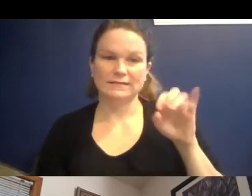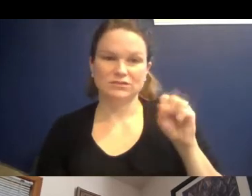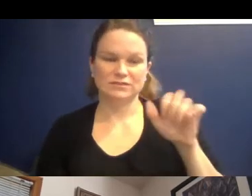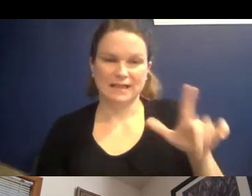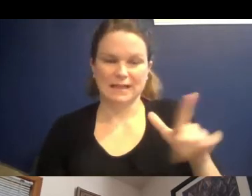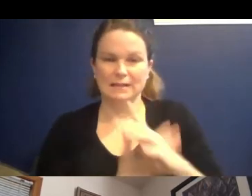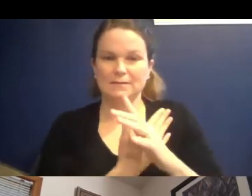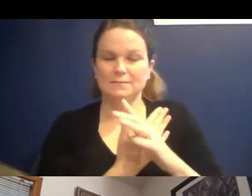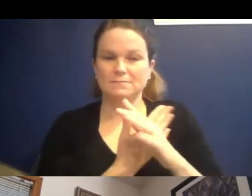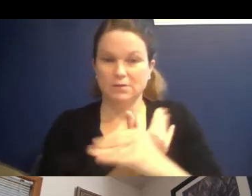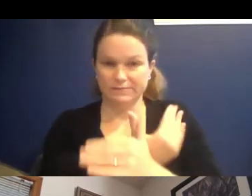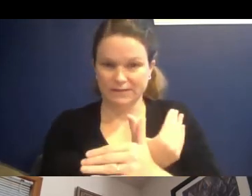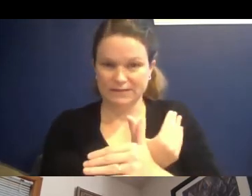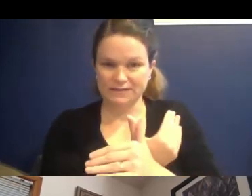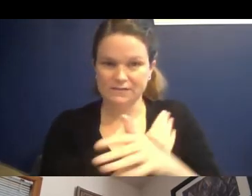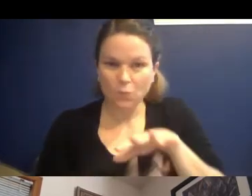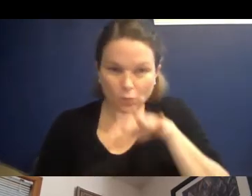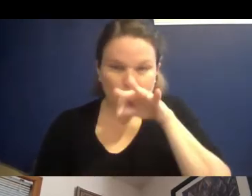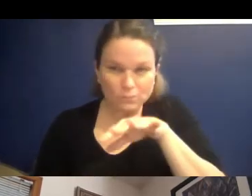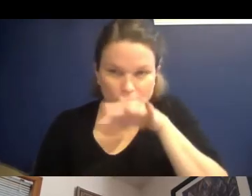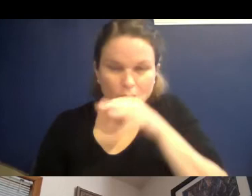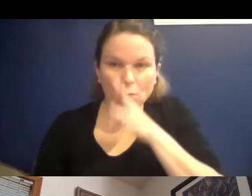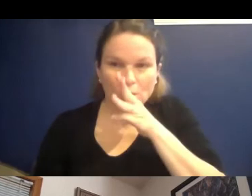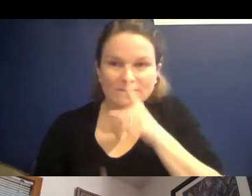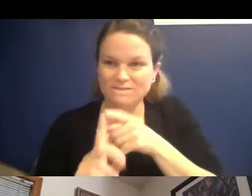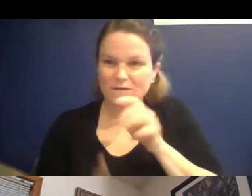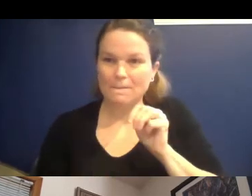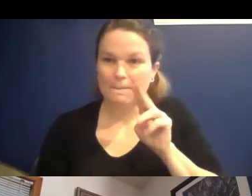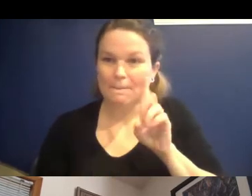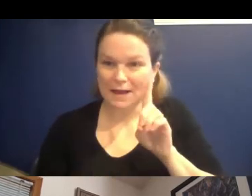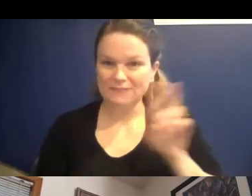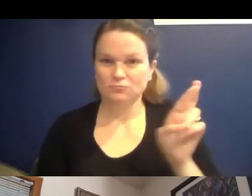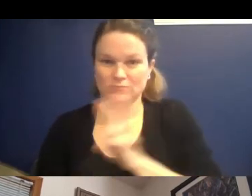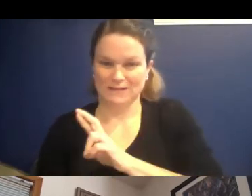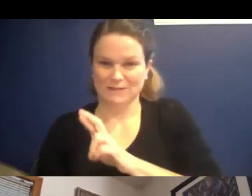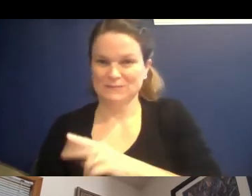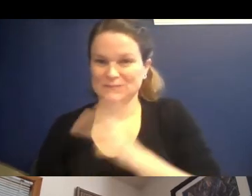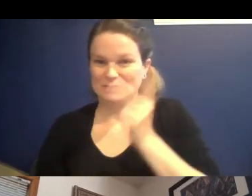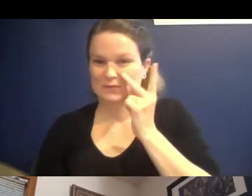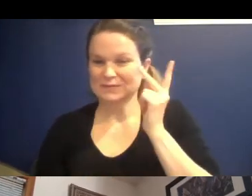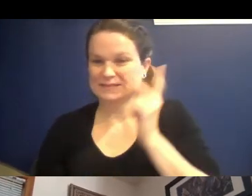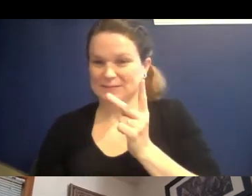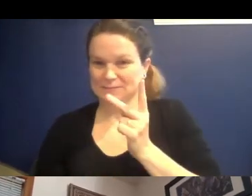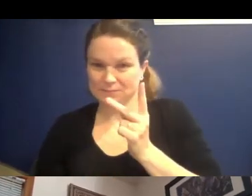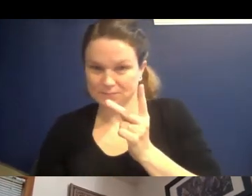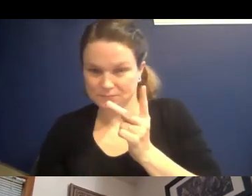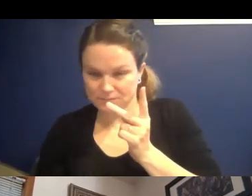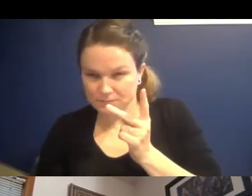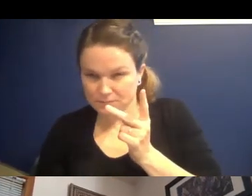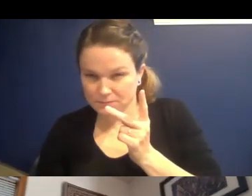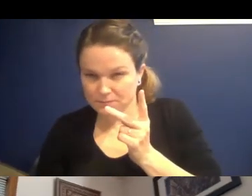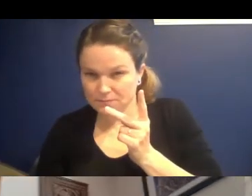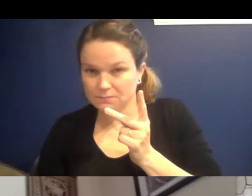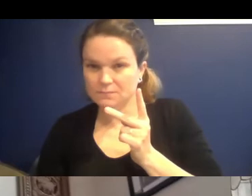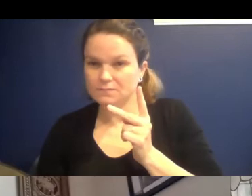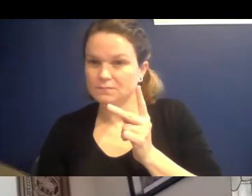butterflies sucking mud from a puddle at Lost Lake. And on the right is a fly.